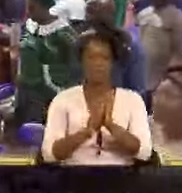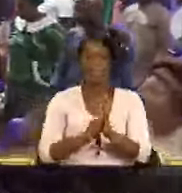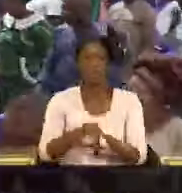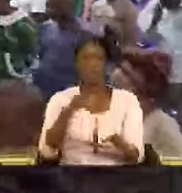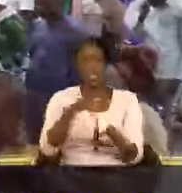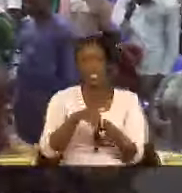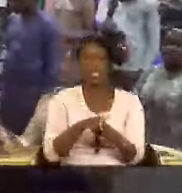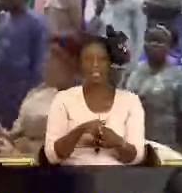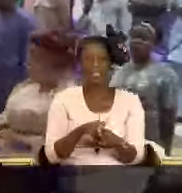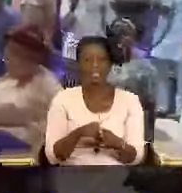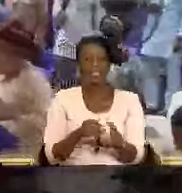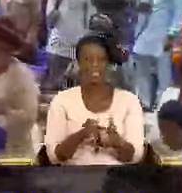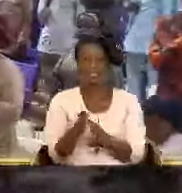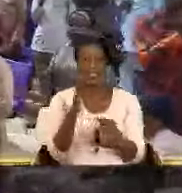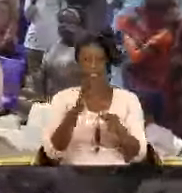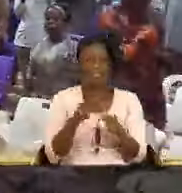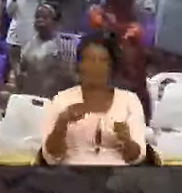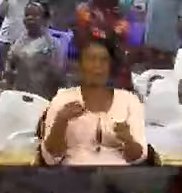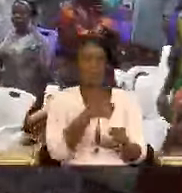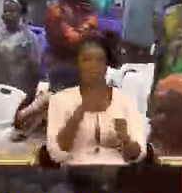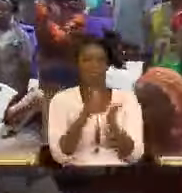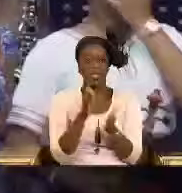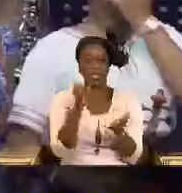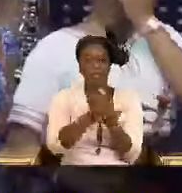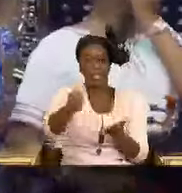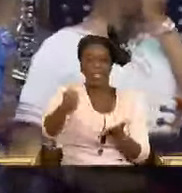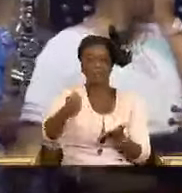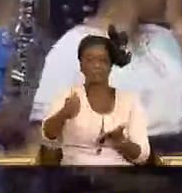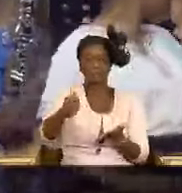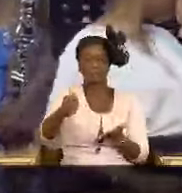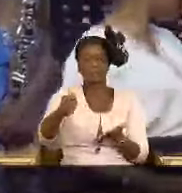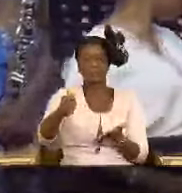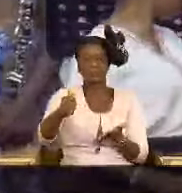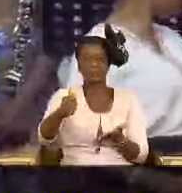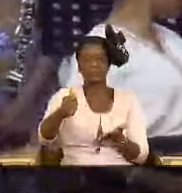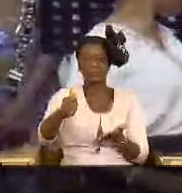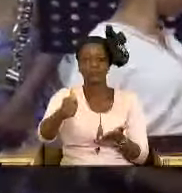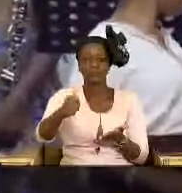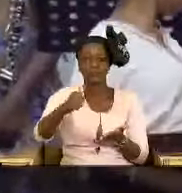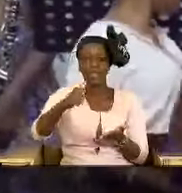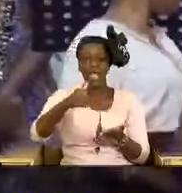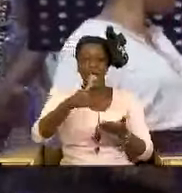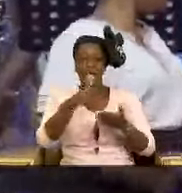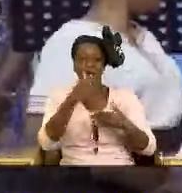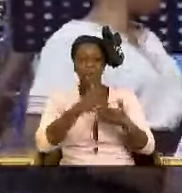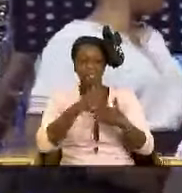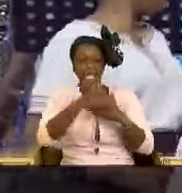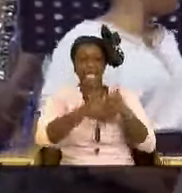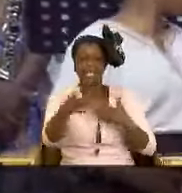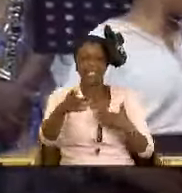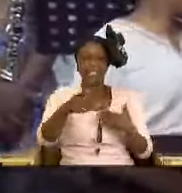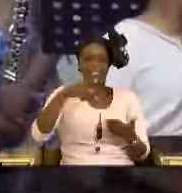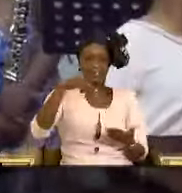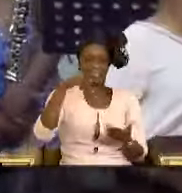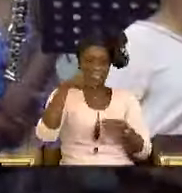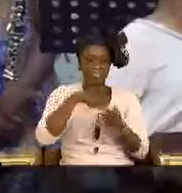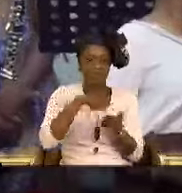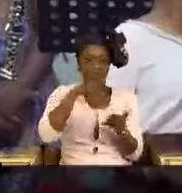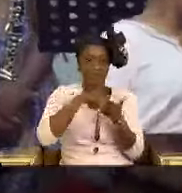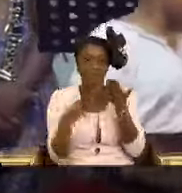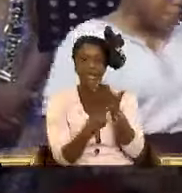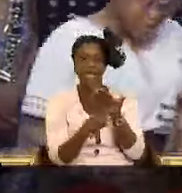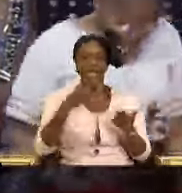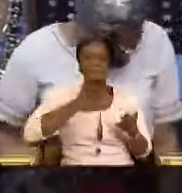in Jesus name we pray pray this one to after this program my life shall